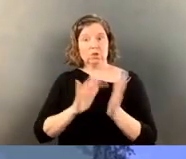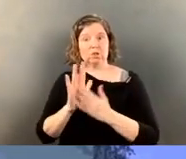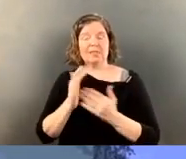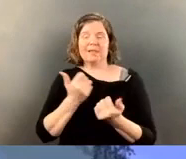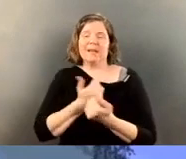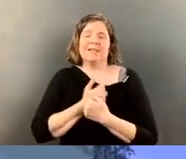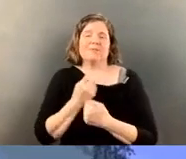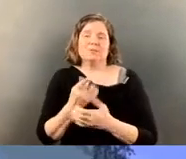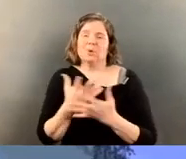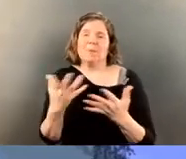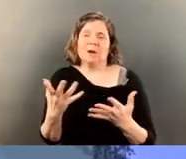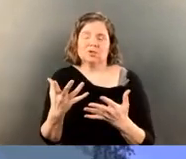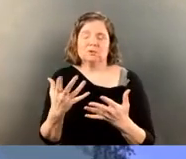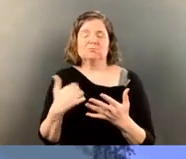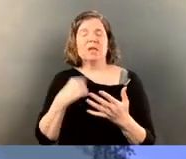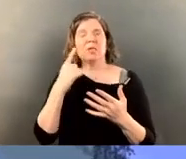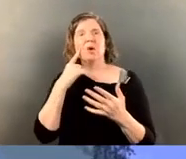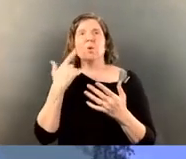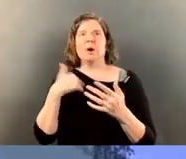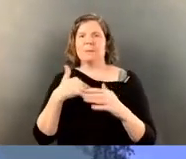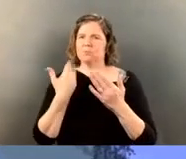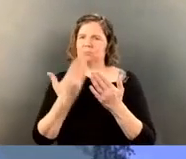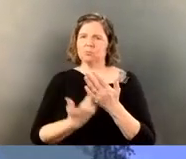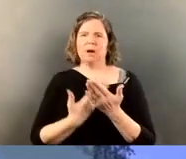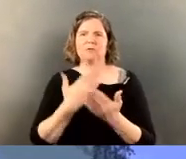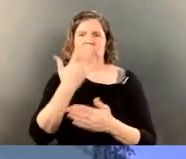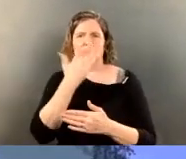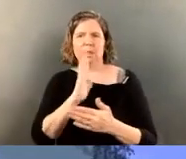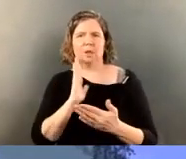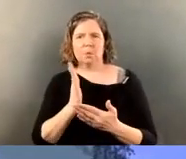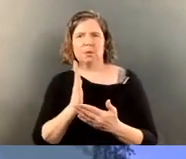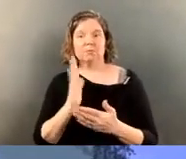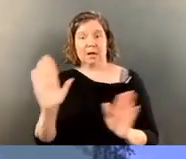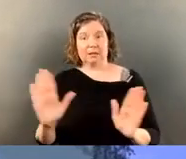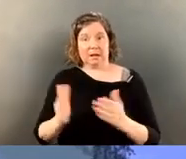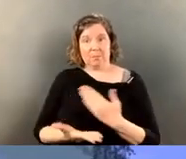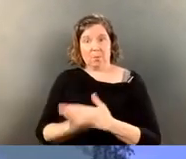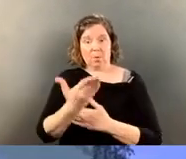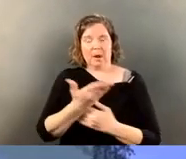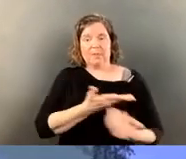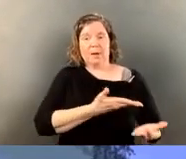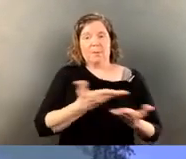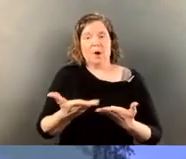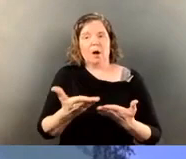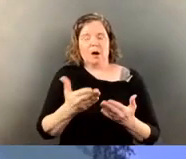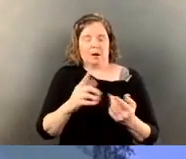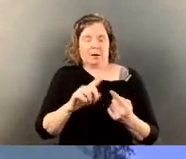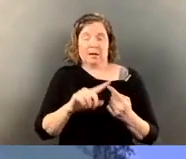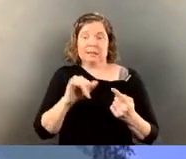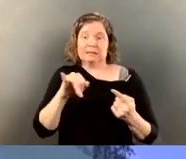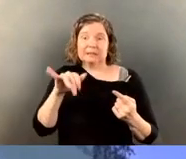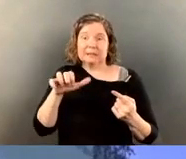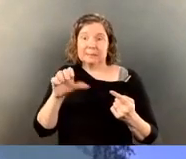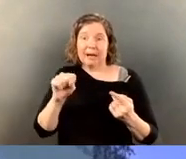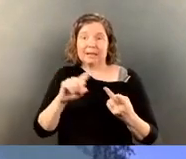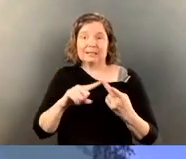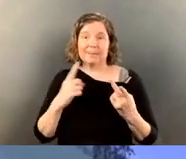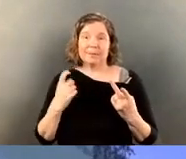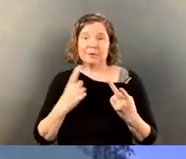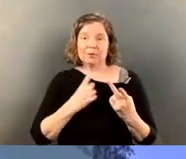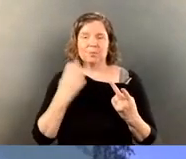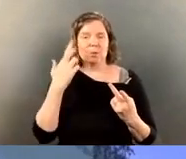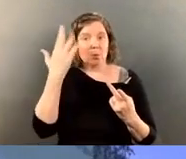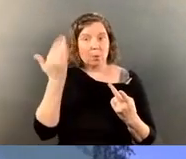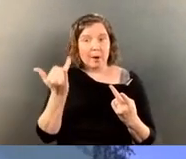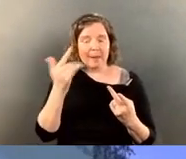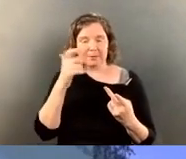they loved him so much. They came early in the morning on Sunday, the scripture says, and they brought with them spices and perfumes. And the reason